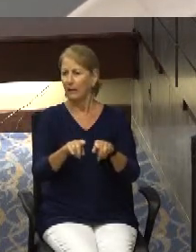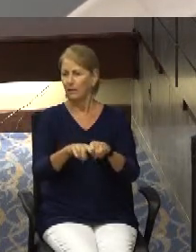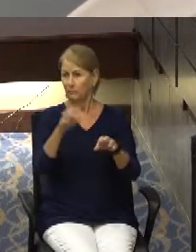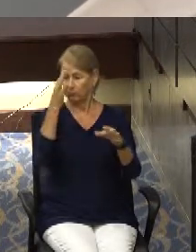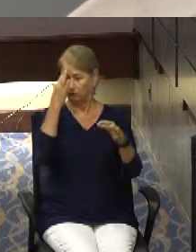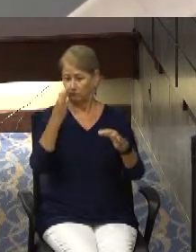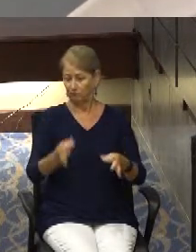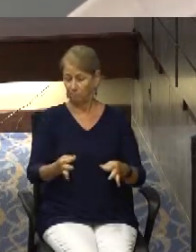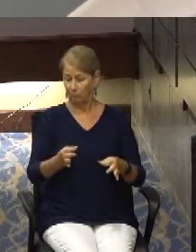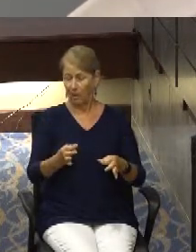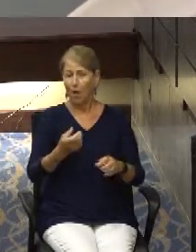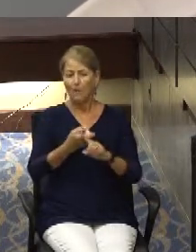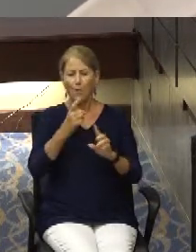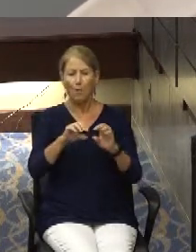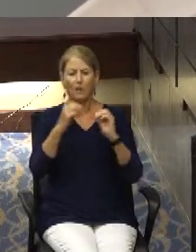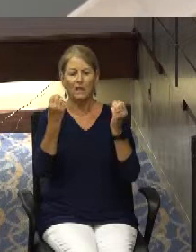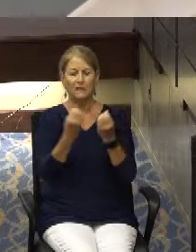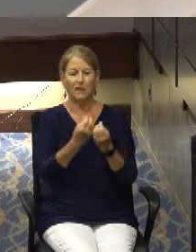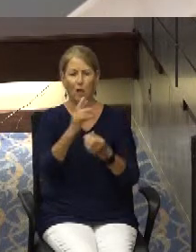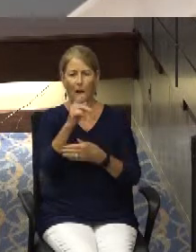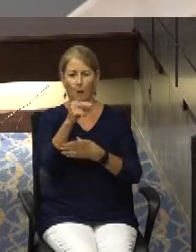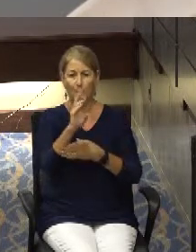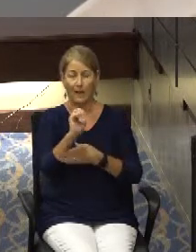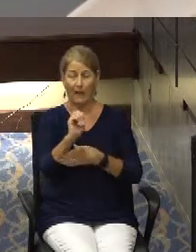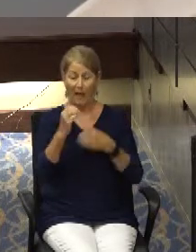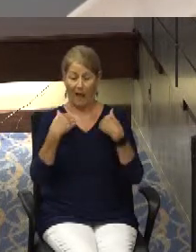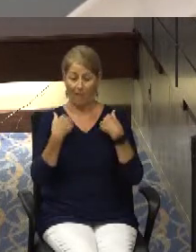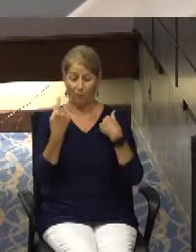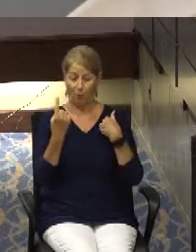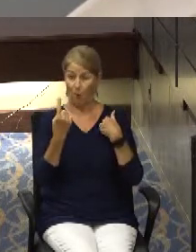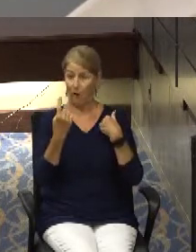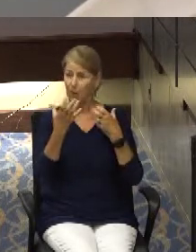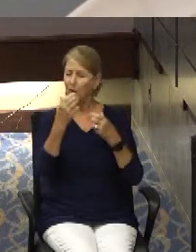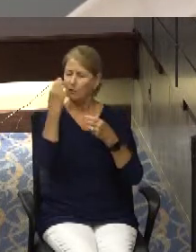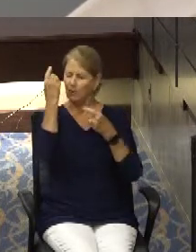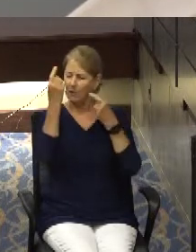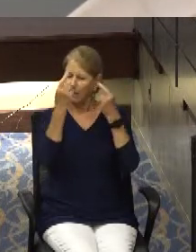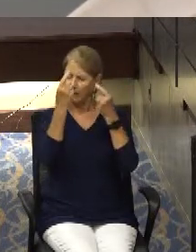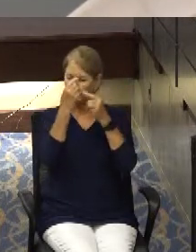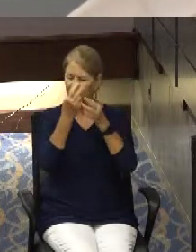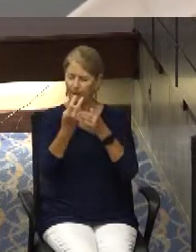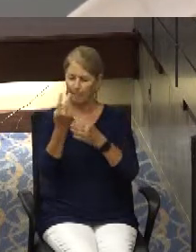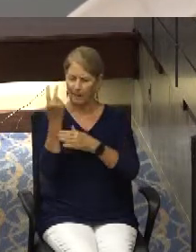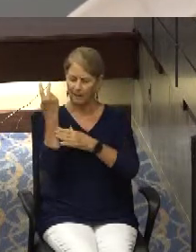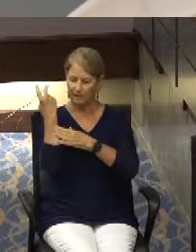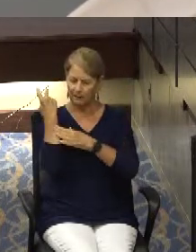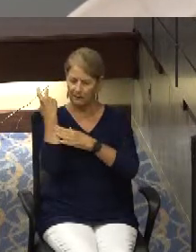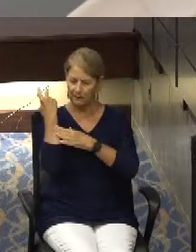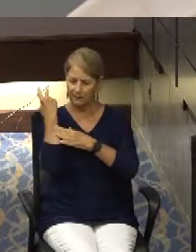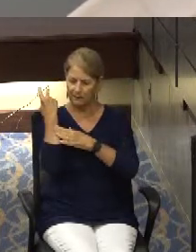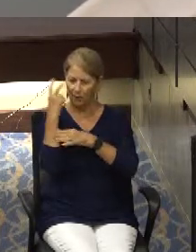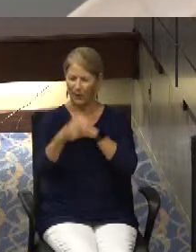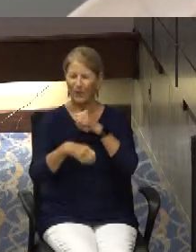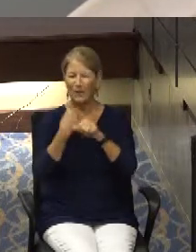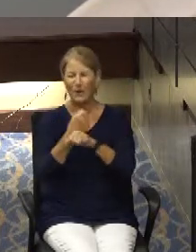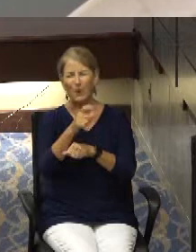From organizational update, I have one, and I want you to think back to the year